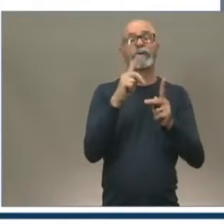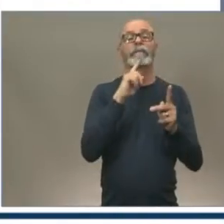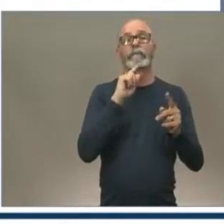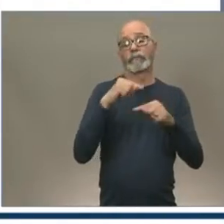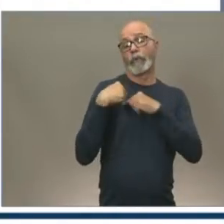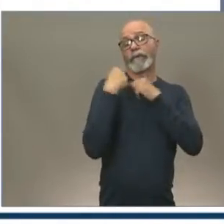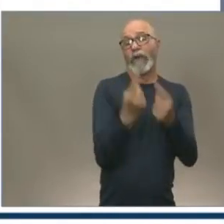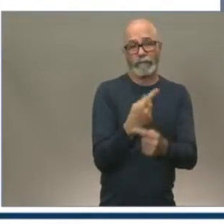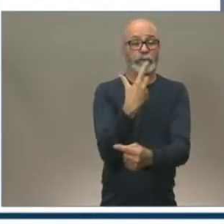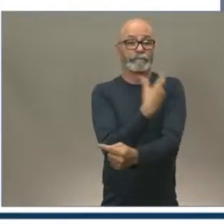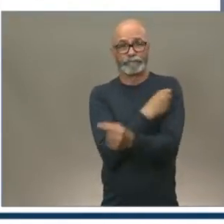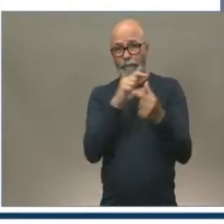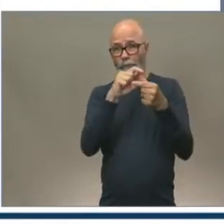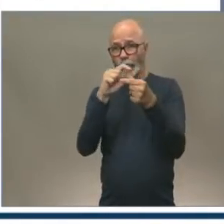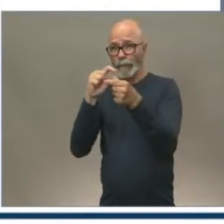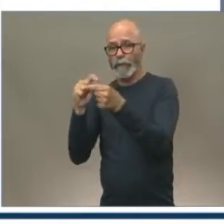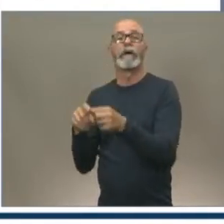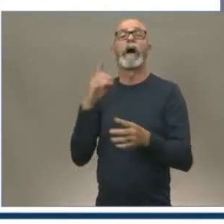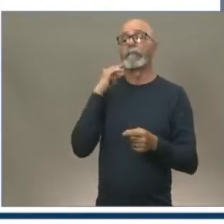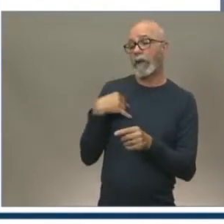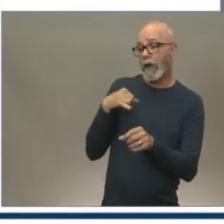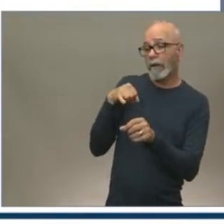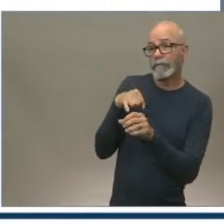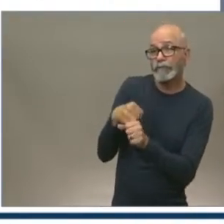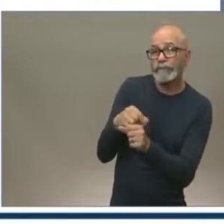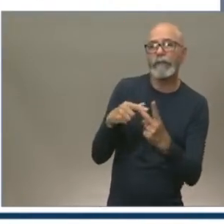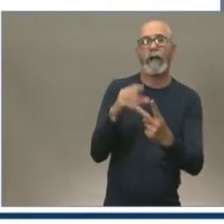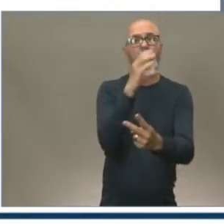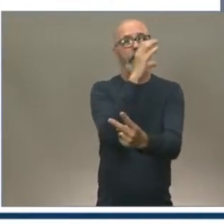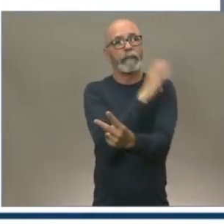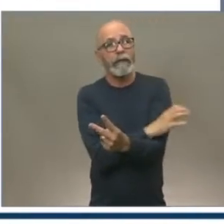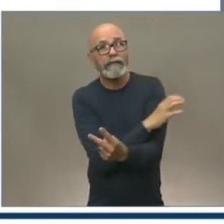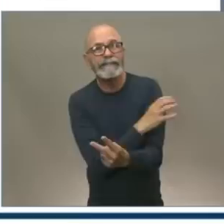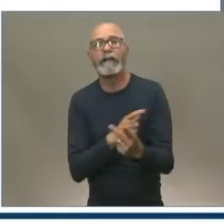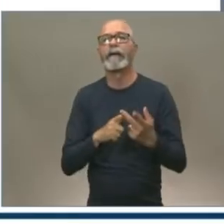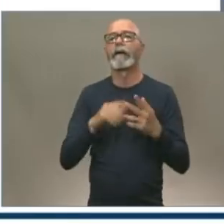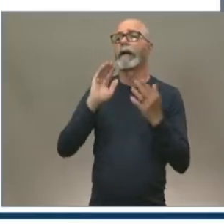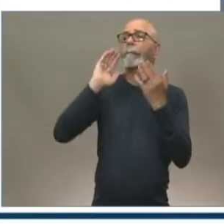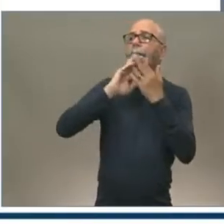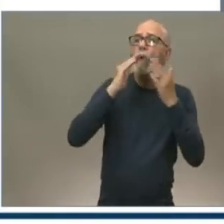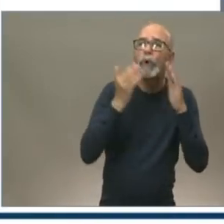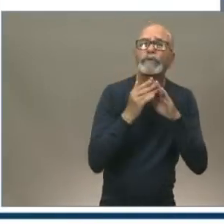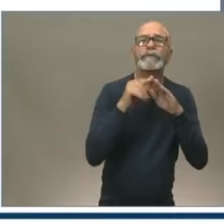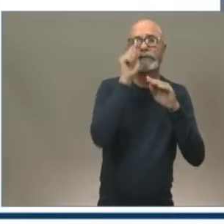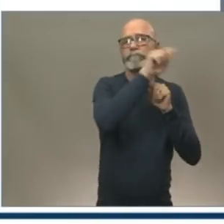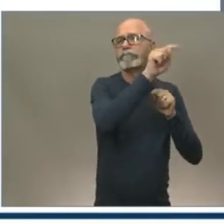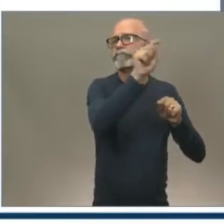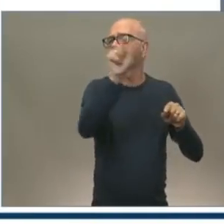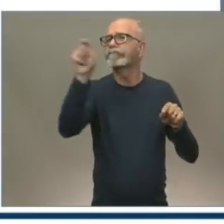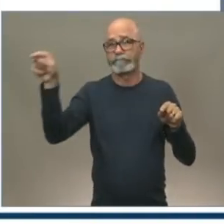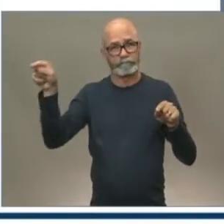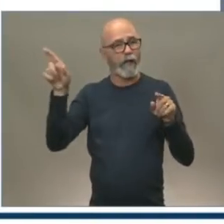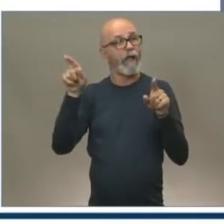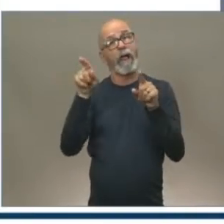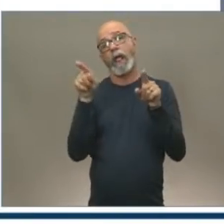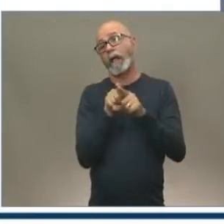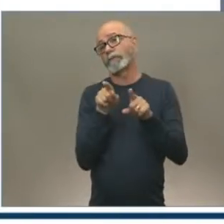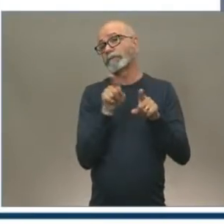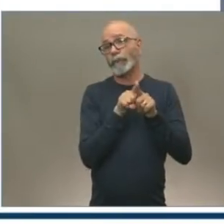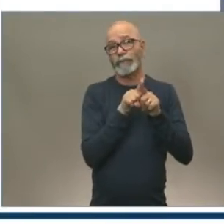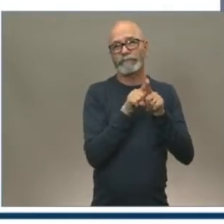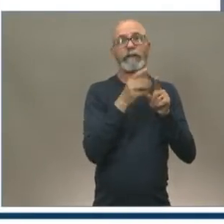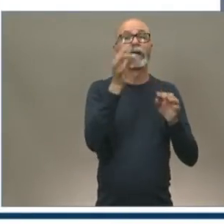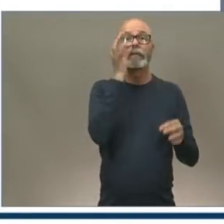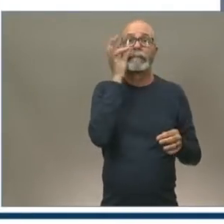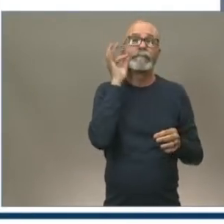to the pharmacy clinics, community and primary care clinics are running this week. We also have the Mi'kmaq Native Friendship Centre and